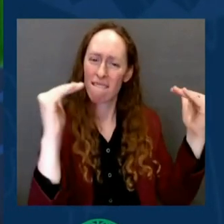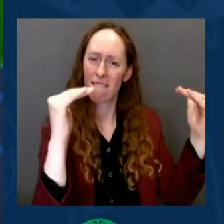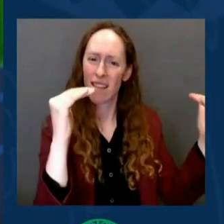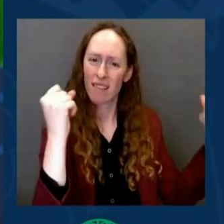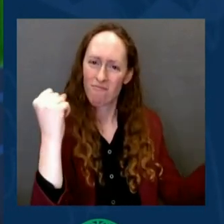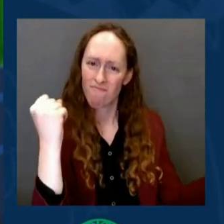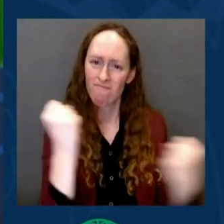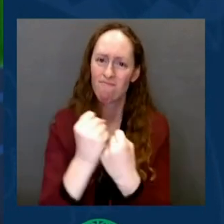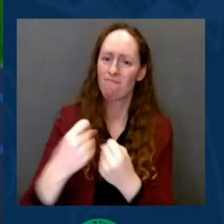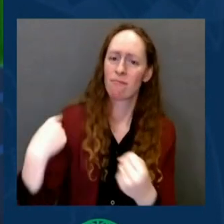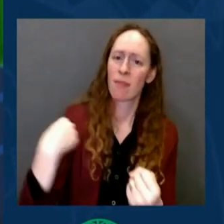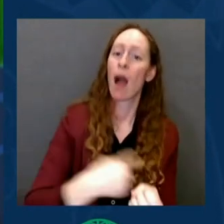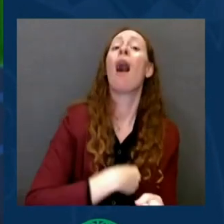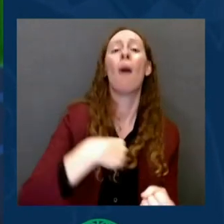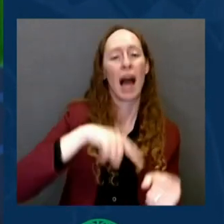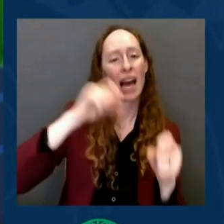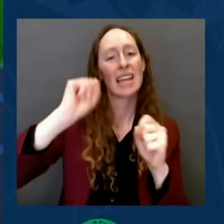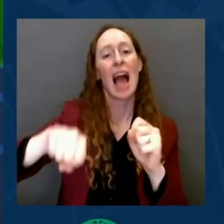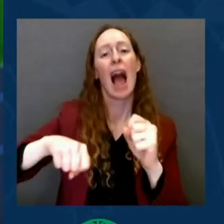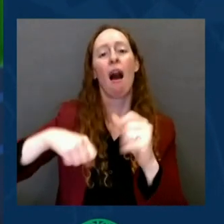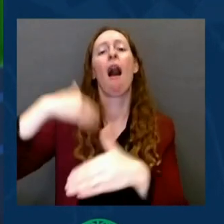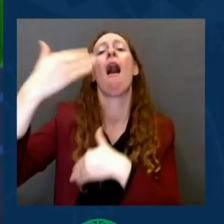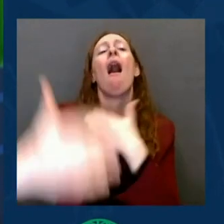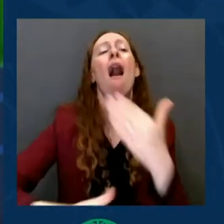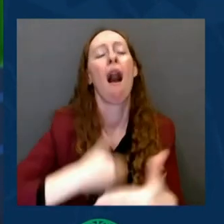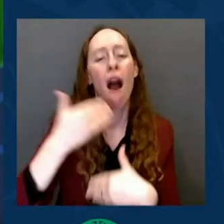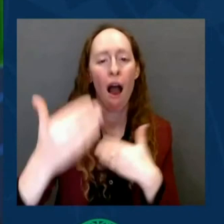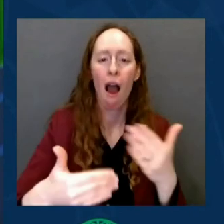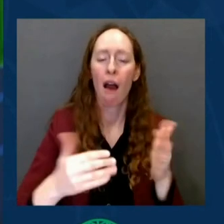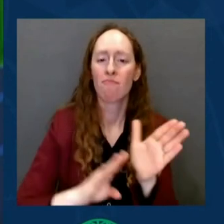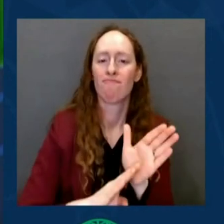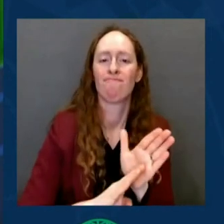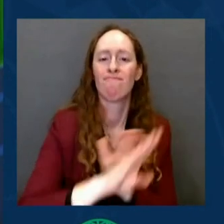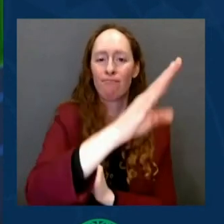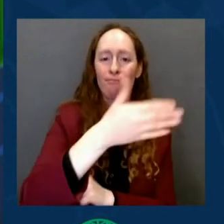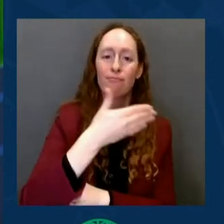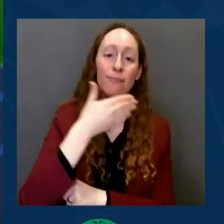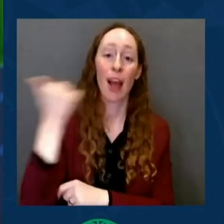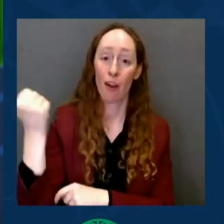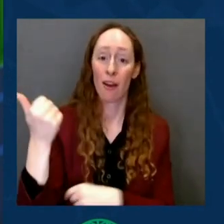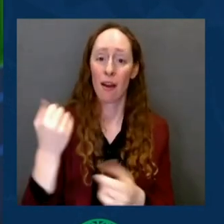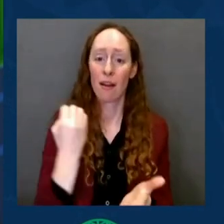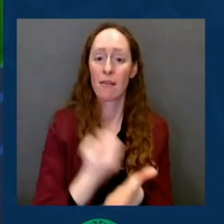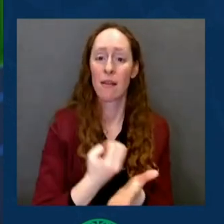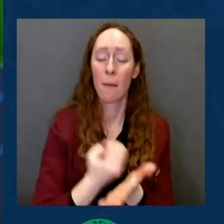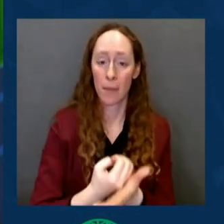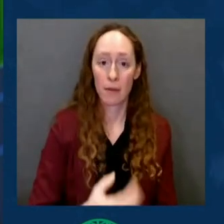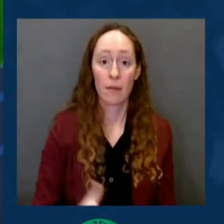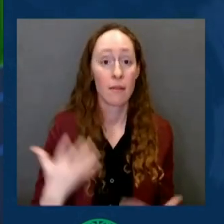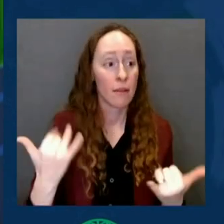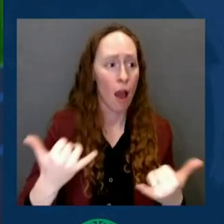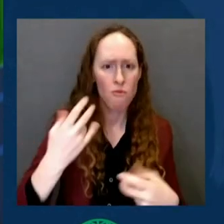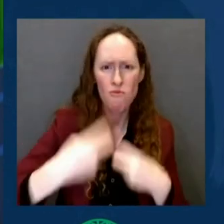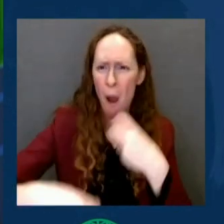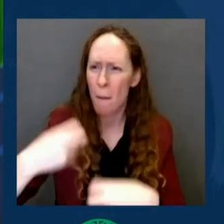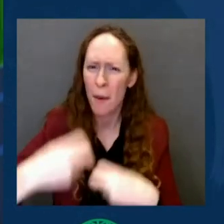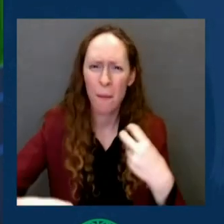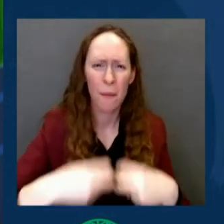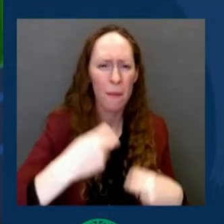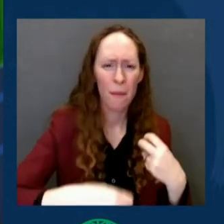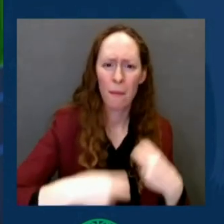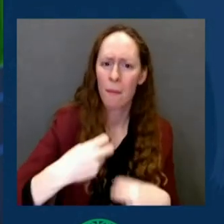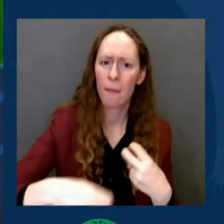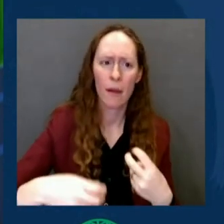current crisis weakens democracy on the continent. Indeed, without